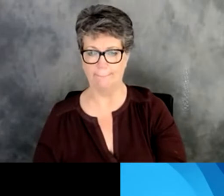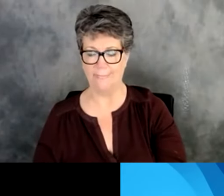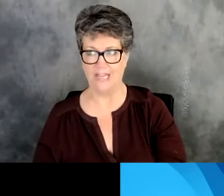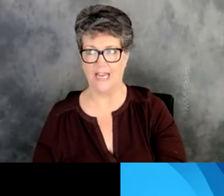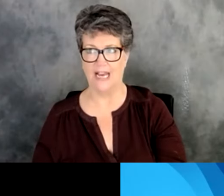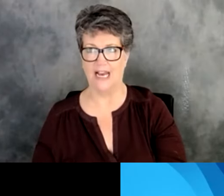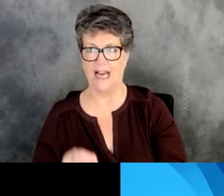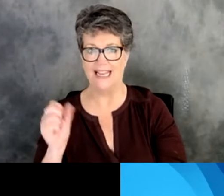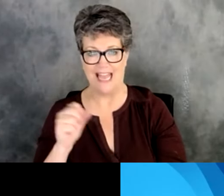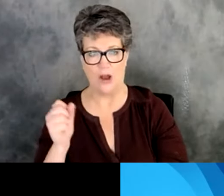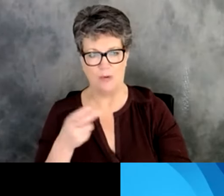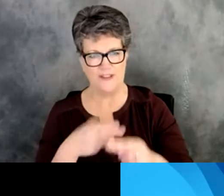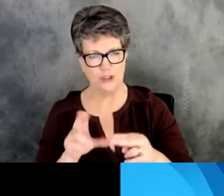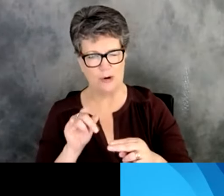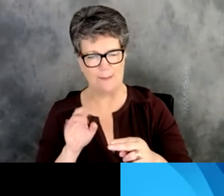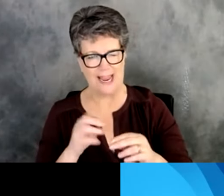Yes. What is the short update?